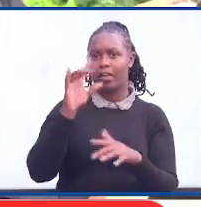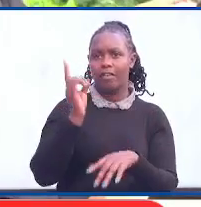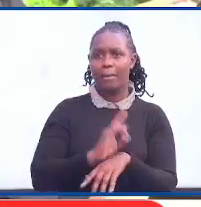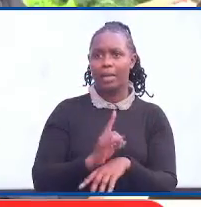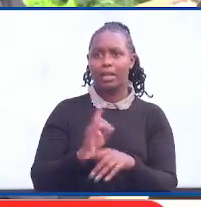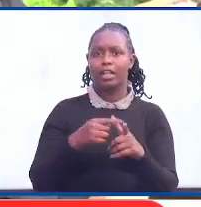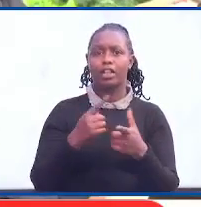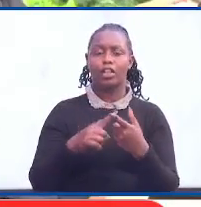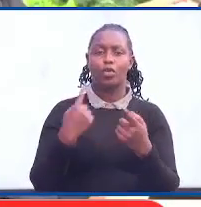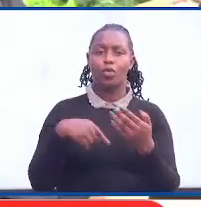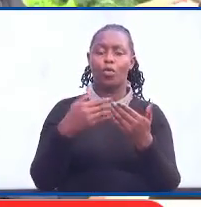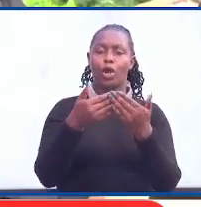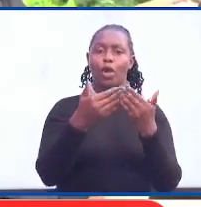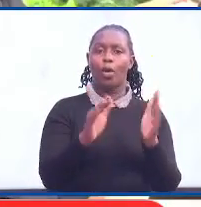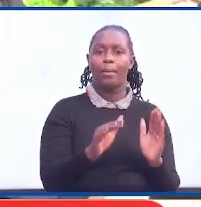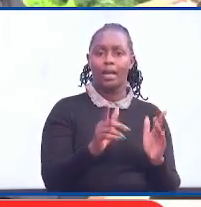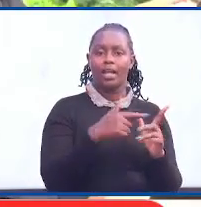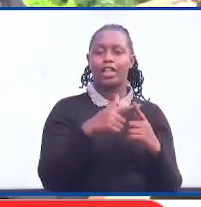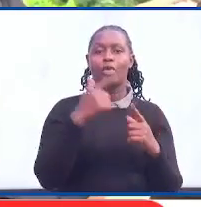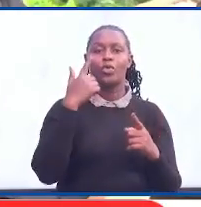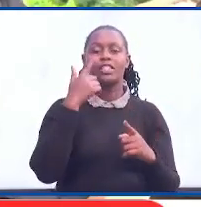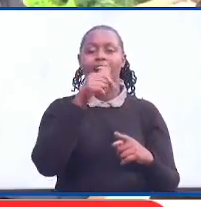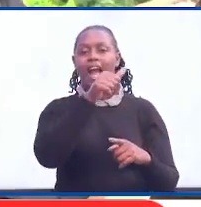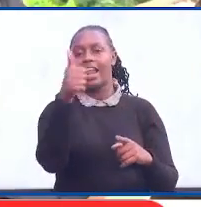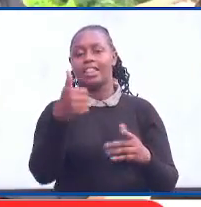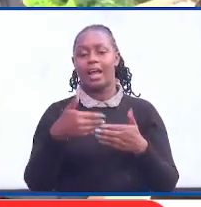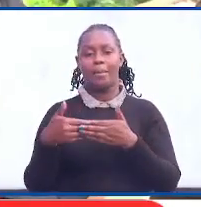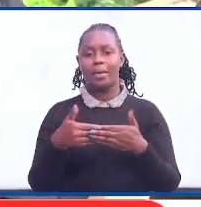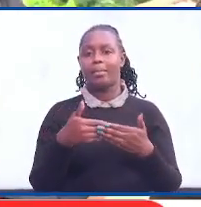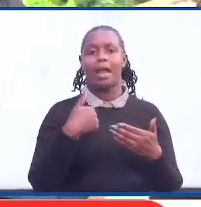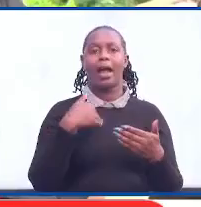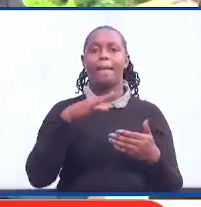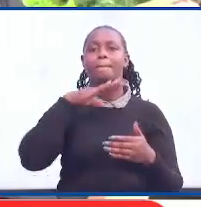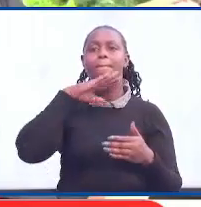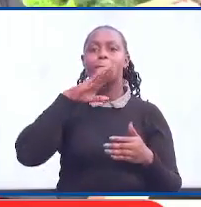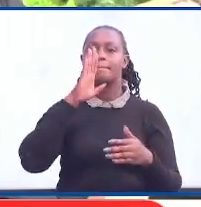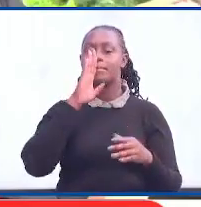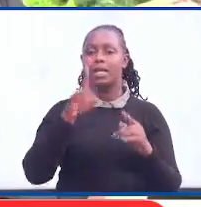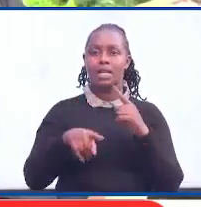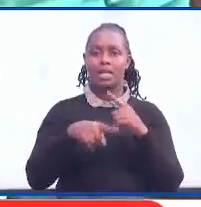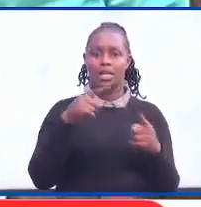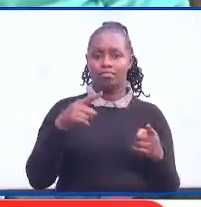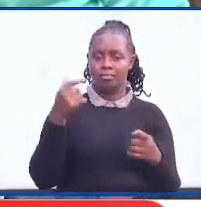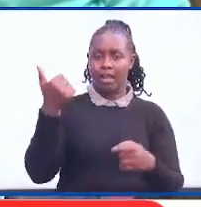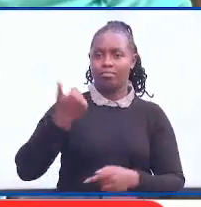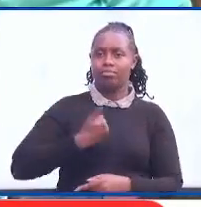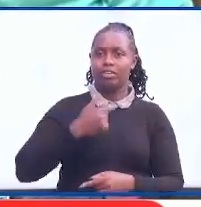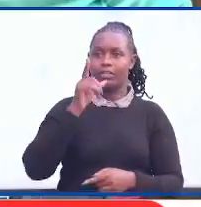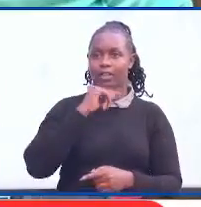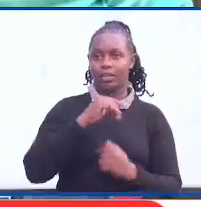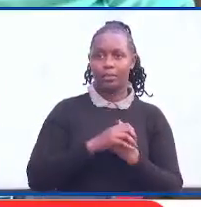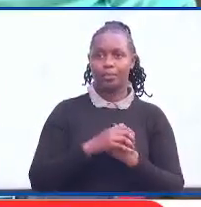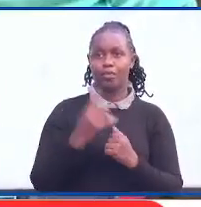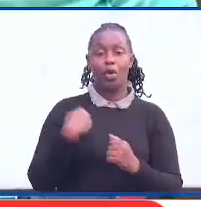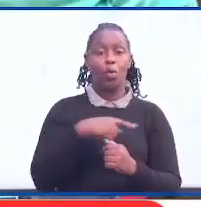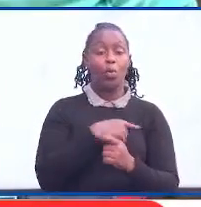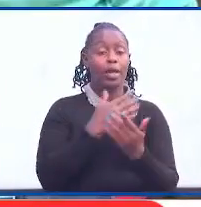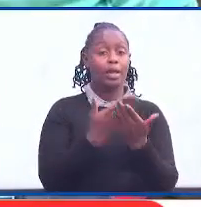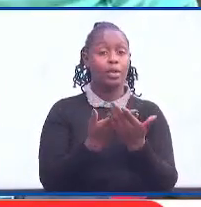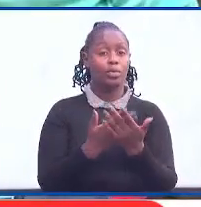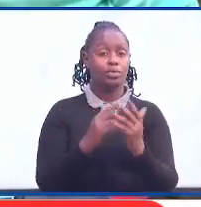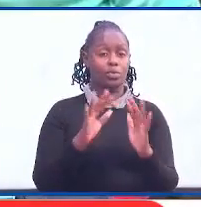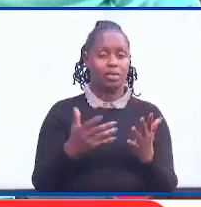tukafungua hiyo mlango tukaona kuna mtoto mwingine wa miaka 7 pia amekata yeye na kisu. Sisi tunaomba